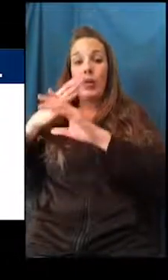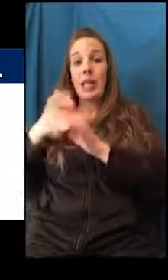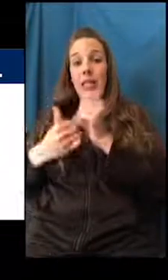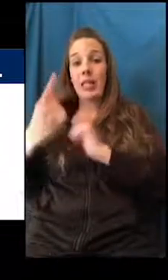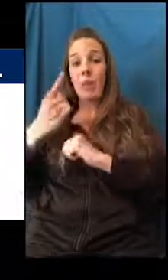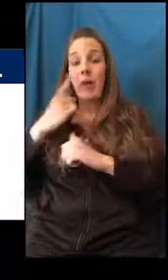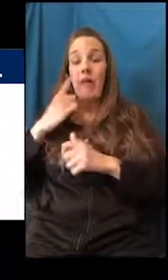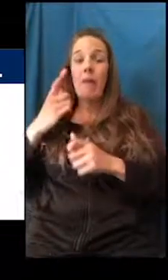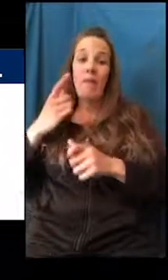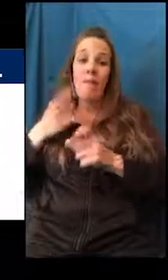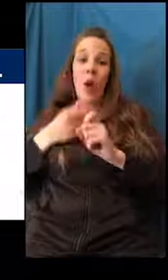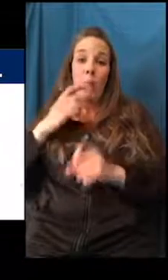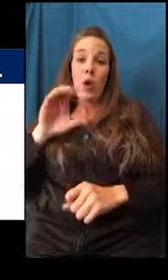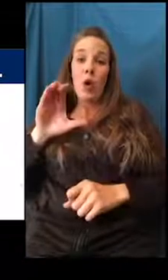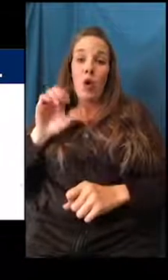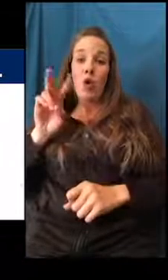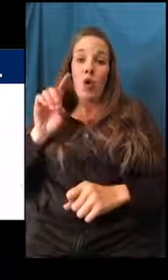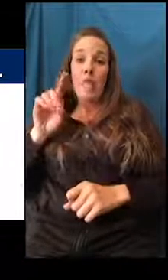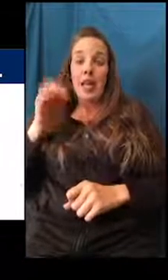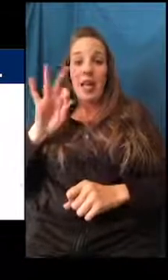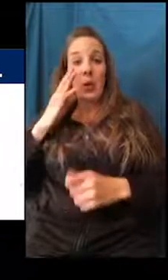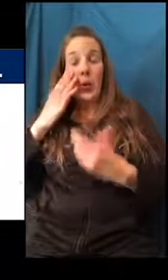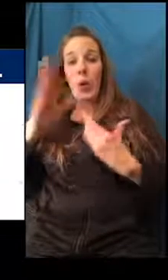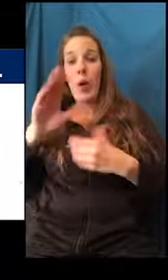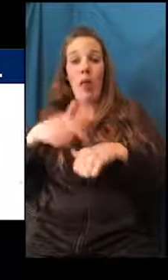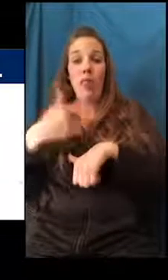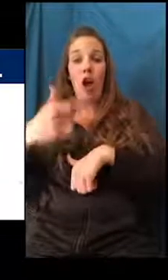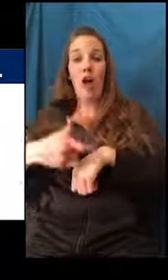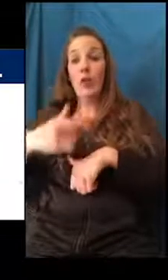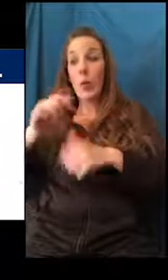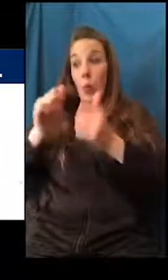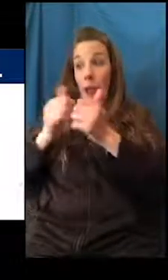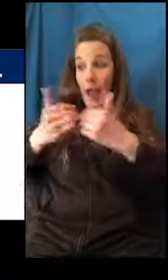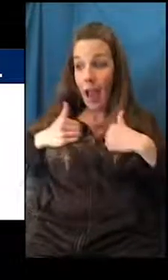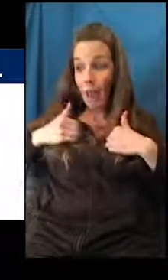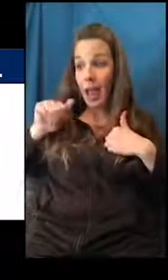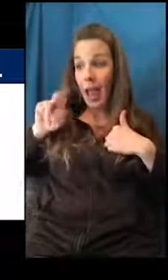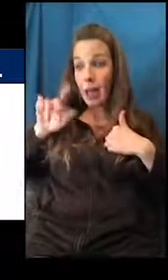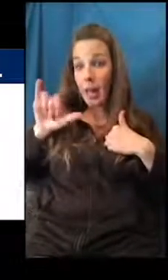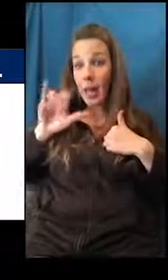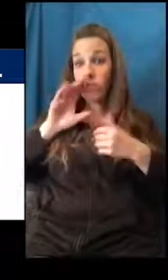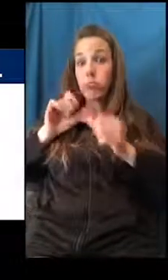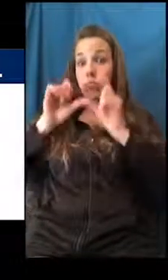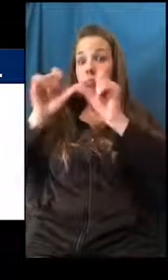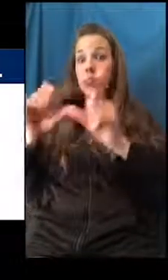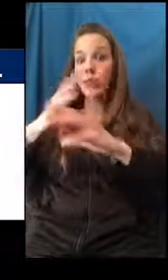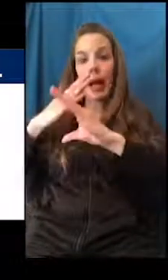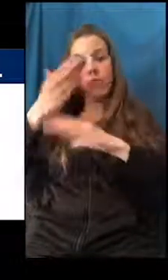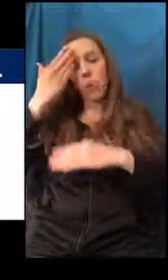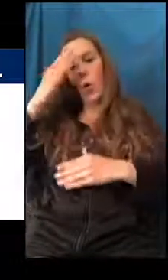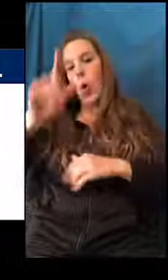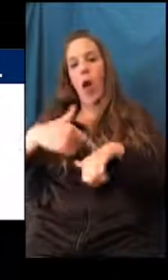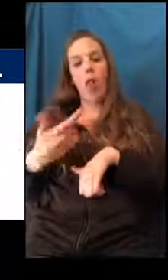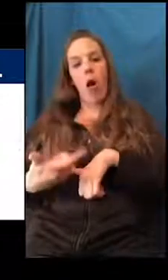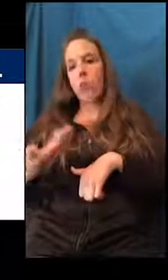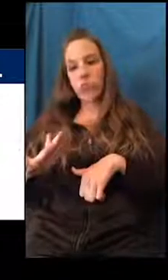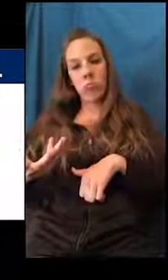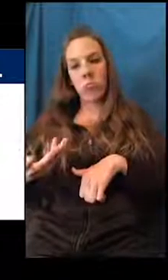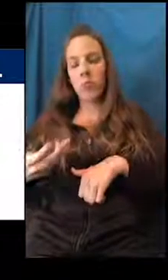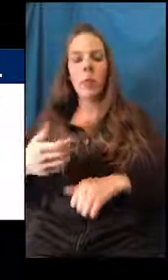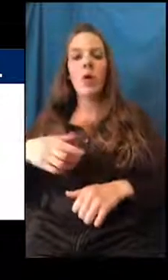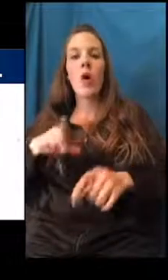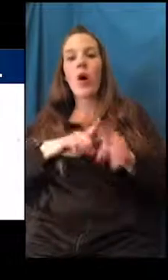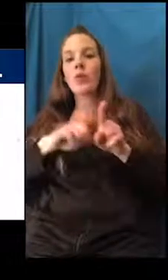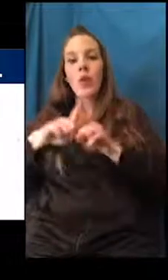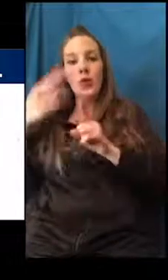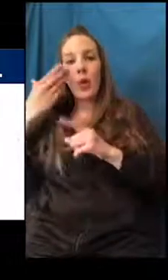COVID-19. And we do not know how long someone with antibodies would be protected from it in the long run. We also do not know if you can be